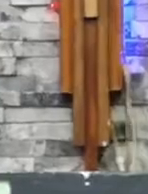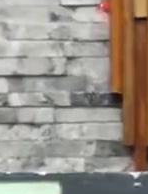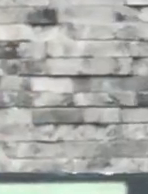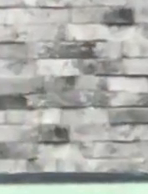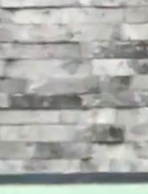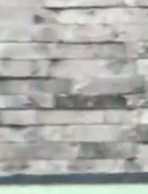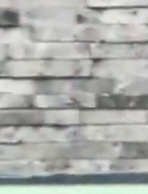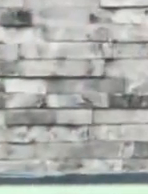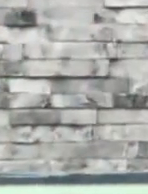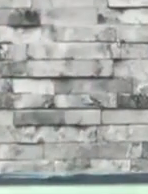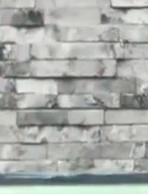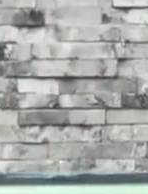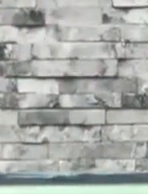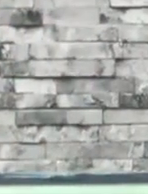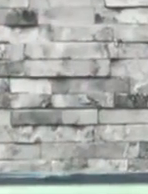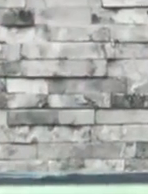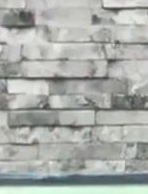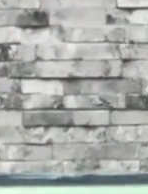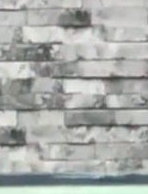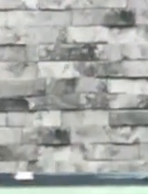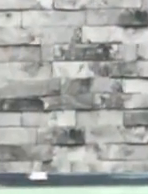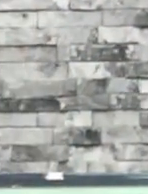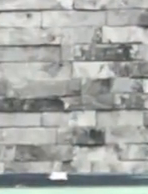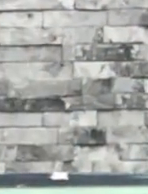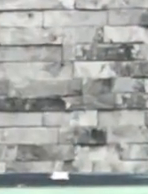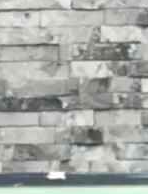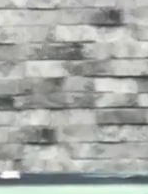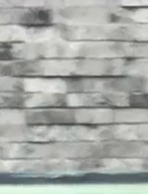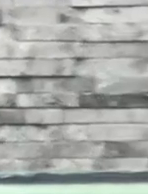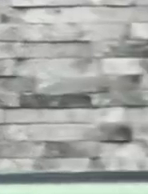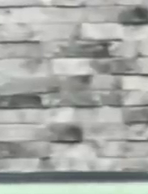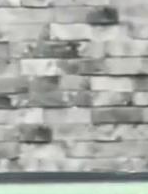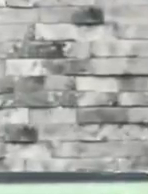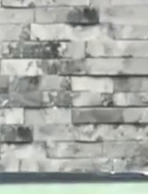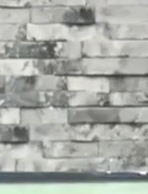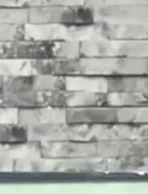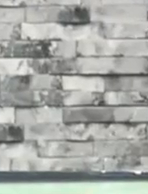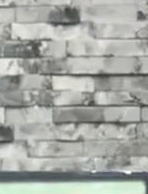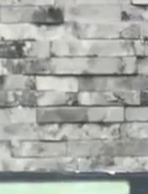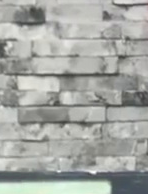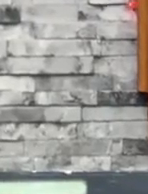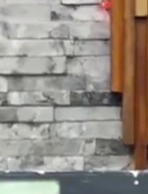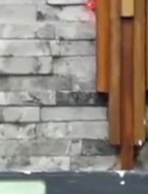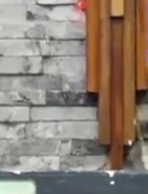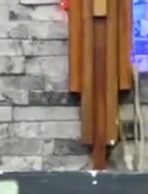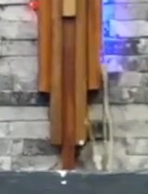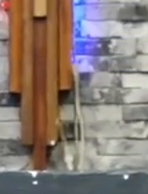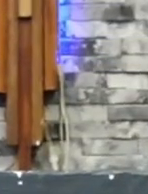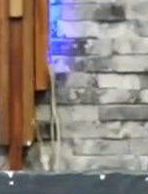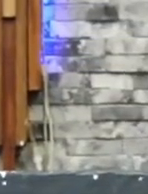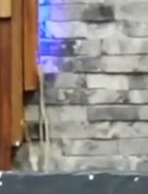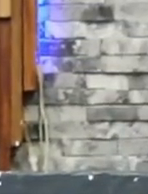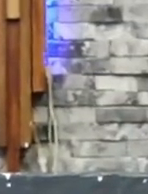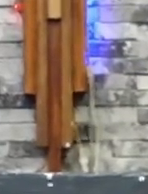the mountains to identify themselves. Unahitaji hii milima iweze kujitambulisha ili tupigane nayo. And so the question is, who are